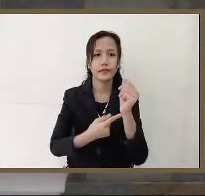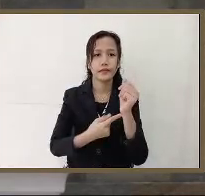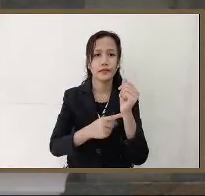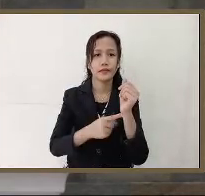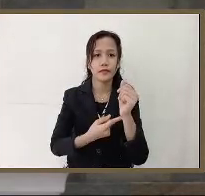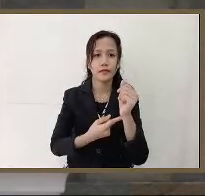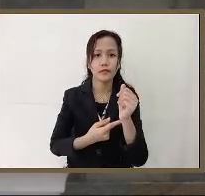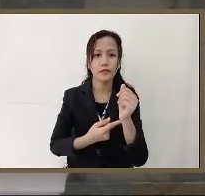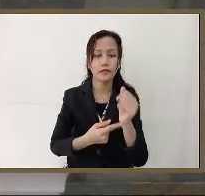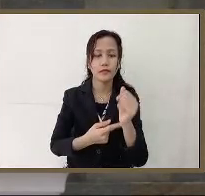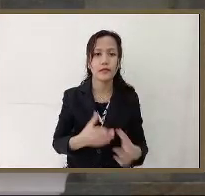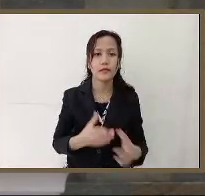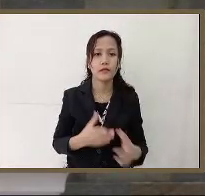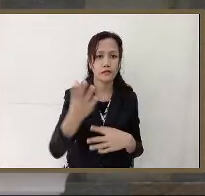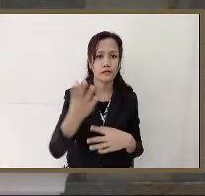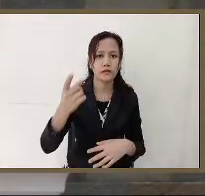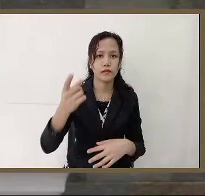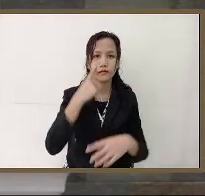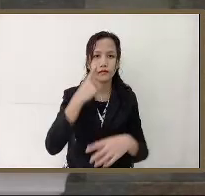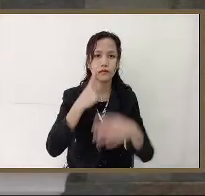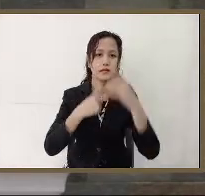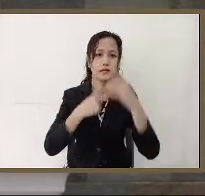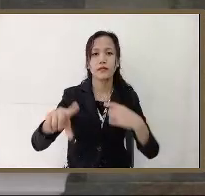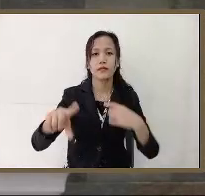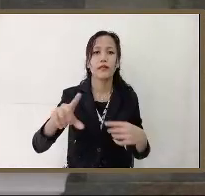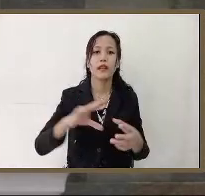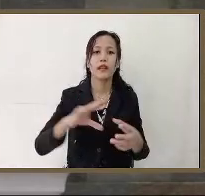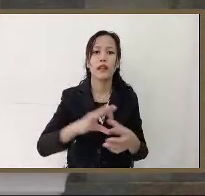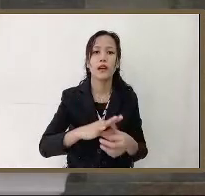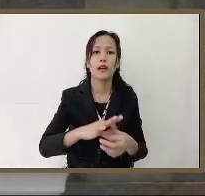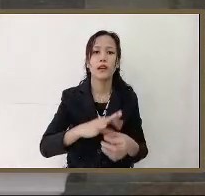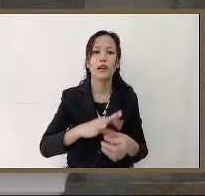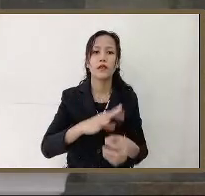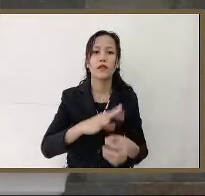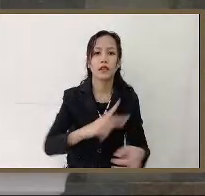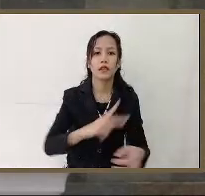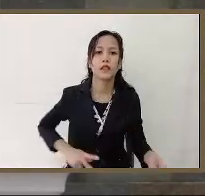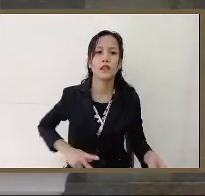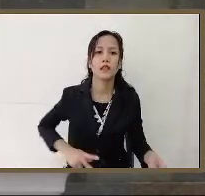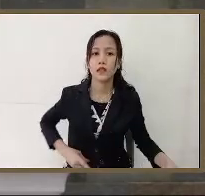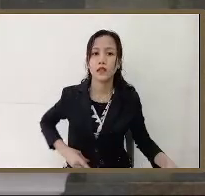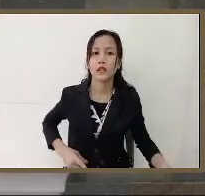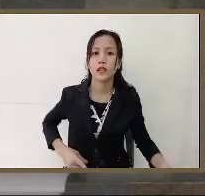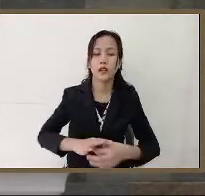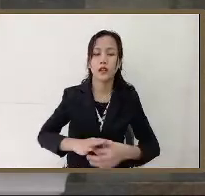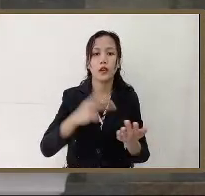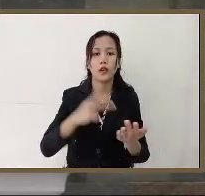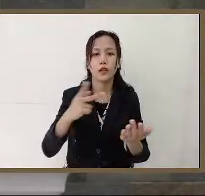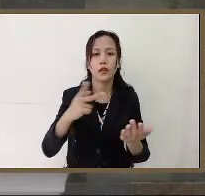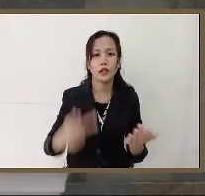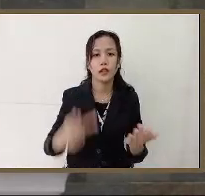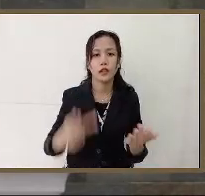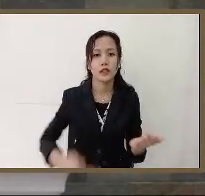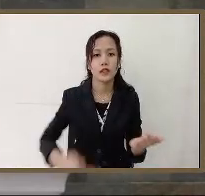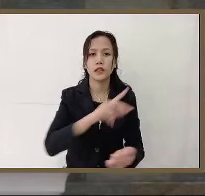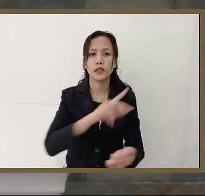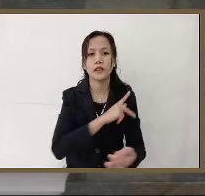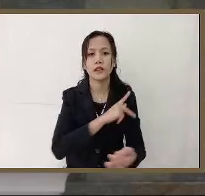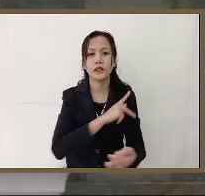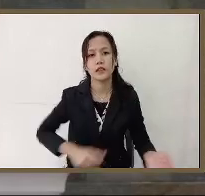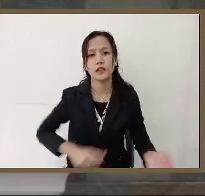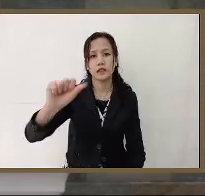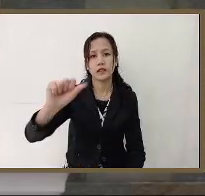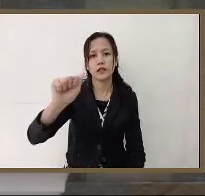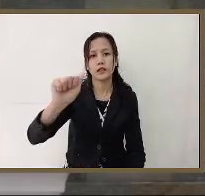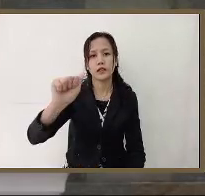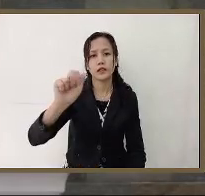King David over the fallen King Saul at nagtapos ito sa matanda ng King David